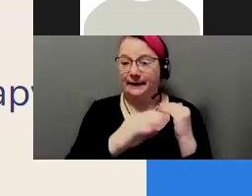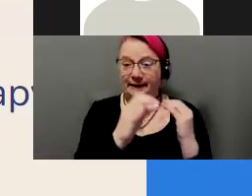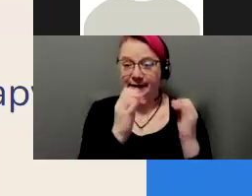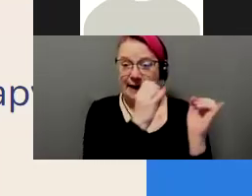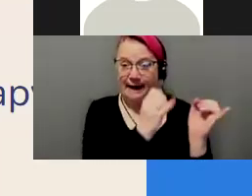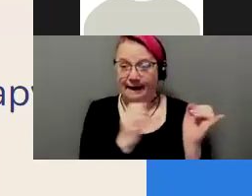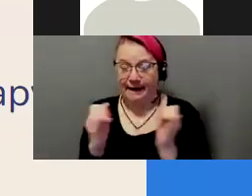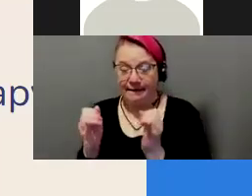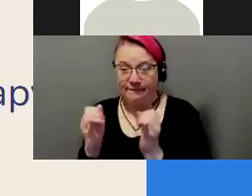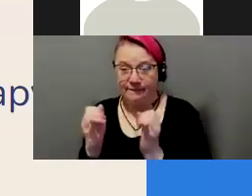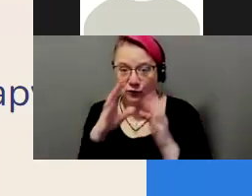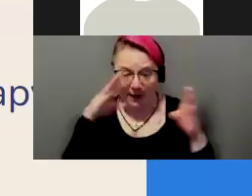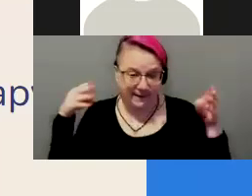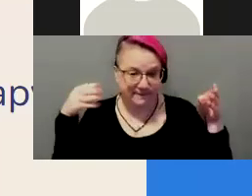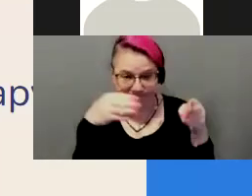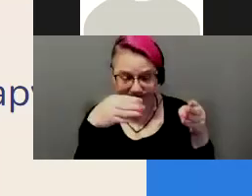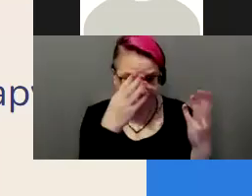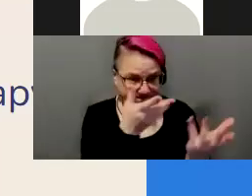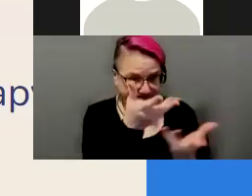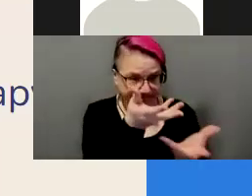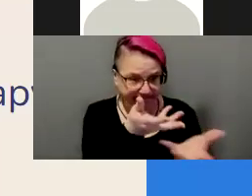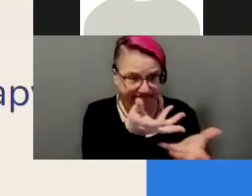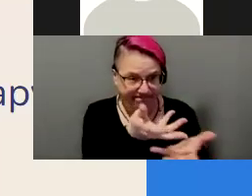their care in many cases.